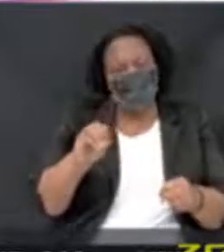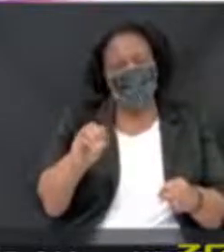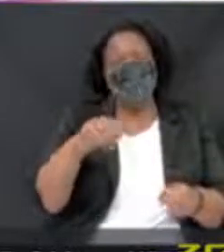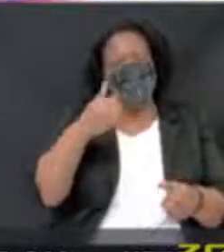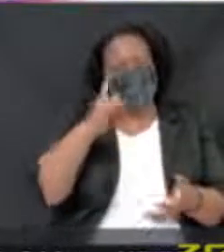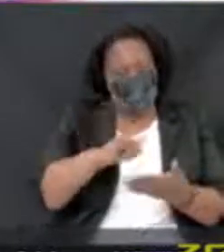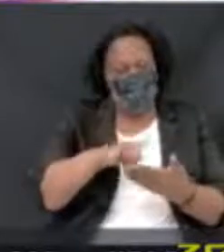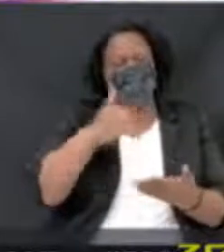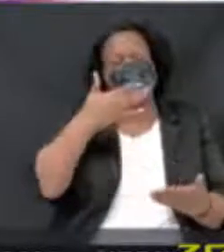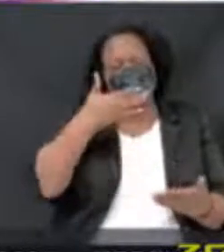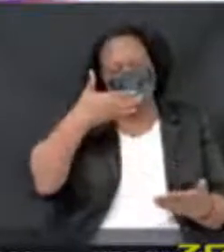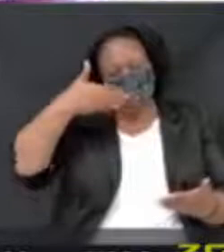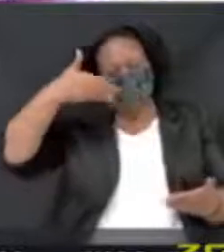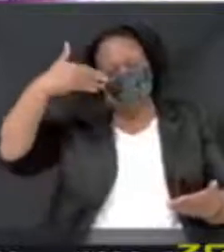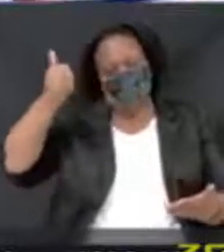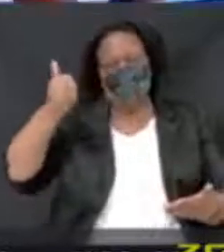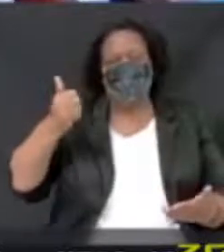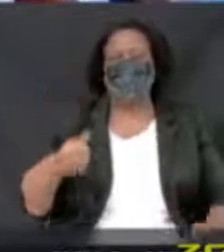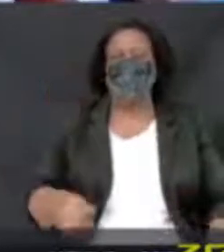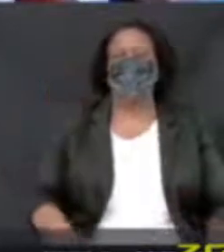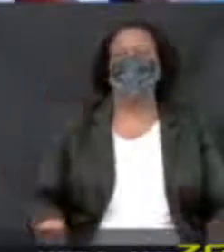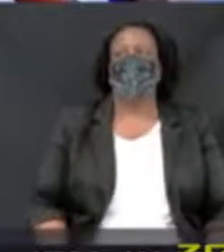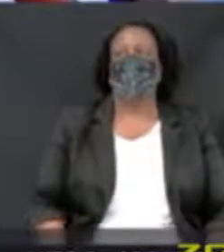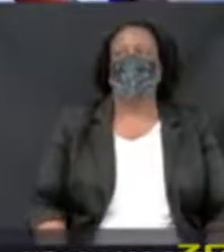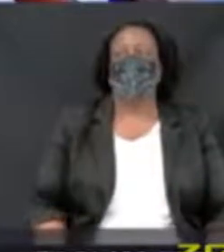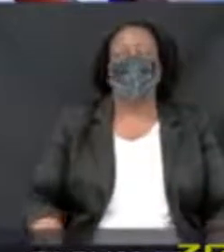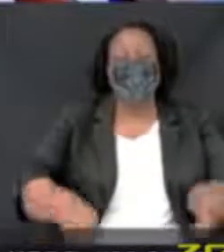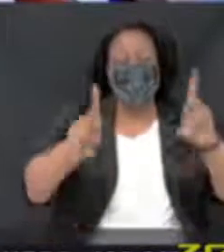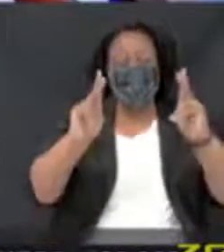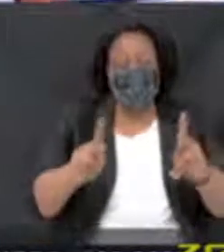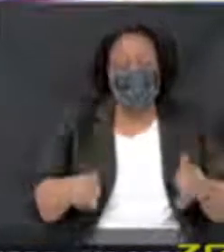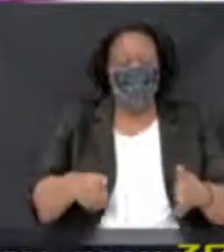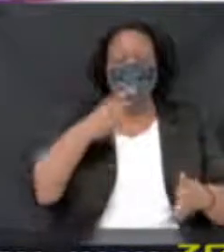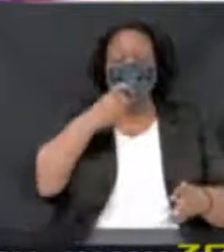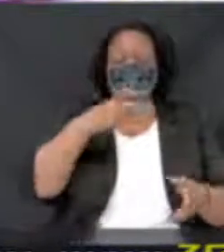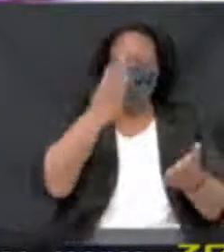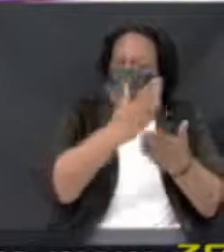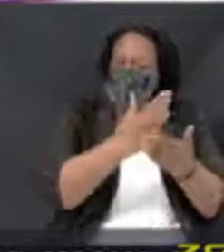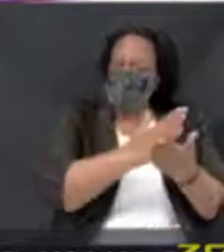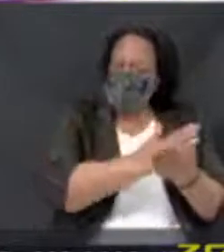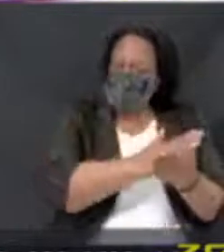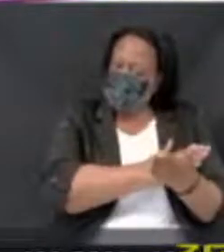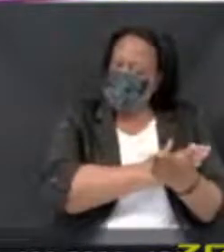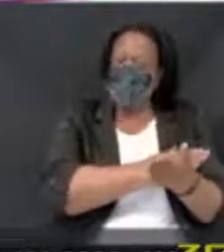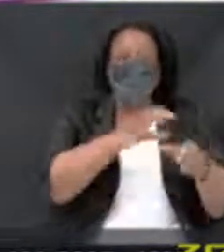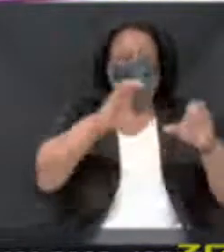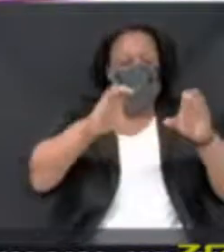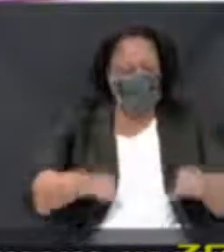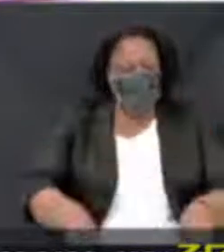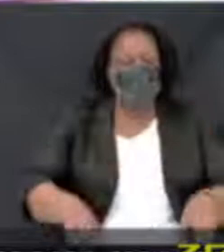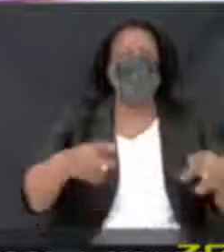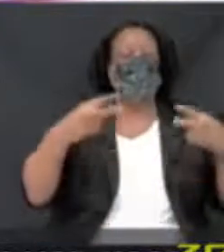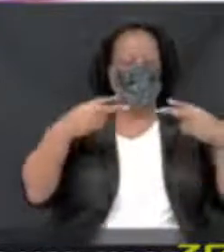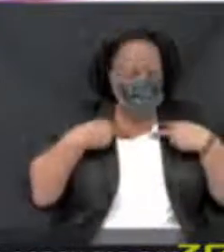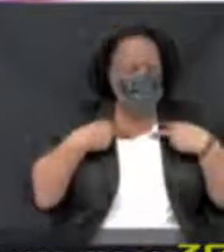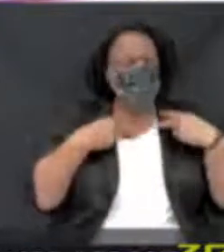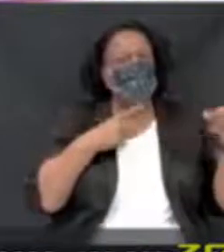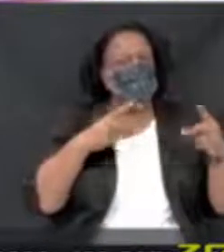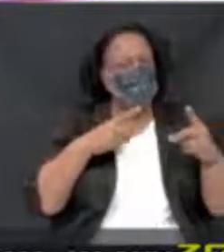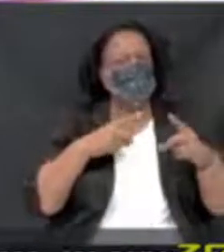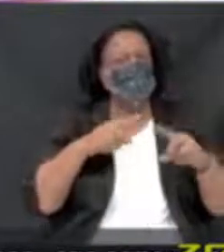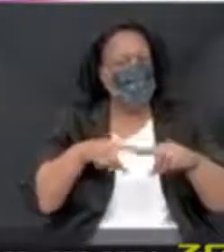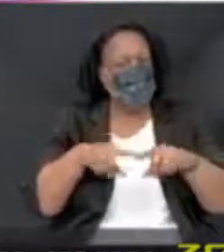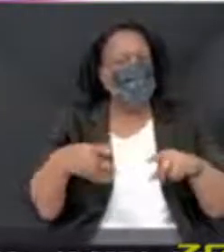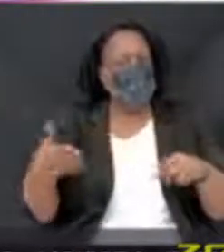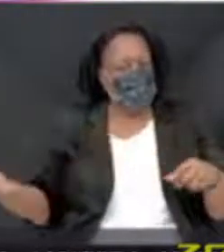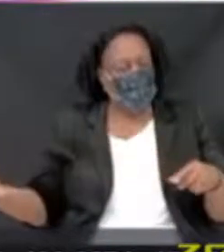Promoters and organizers of entertainment and social events will be permitted to host activities where the patrons and staff